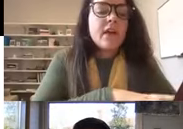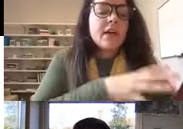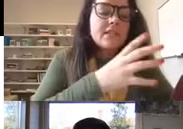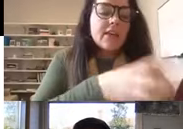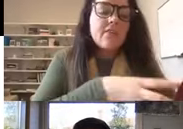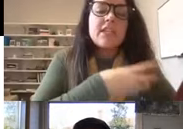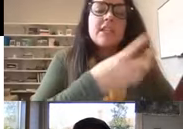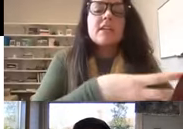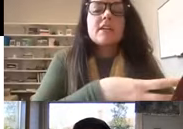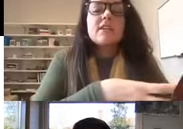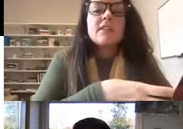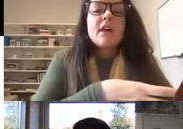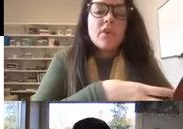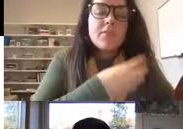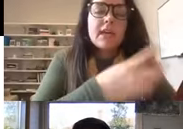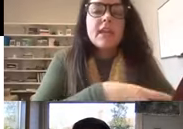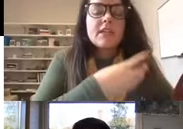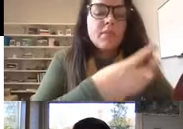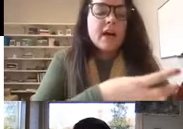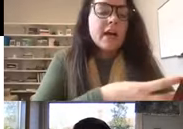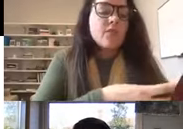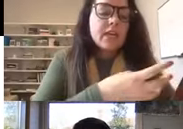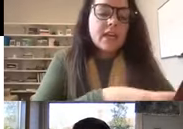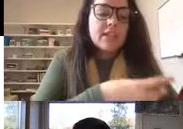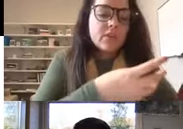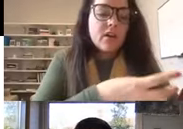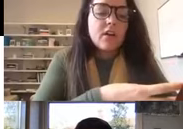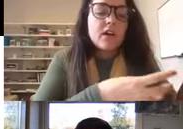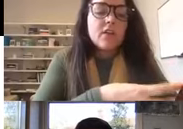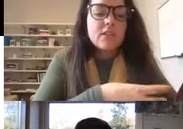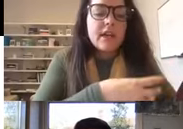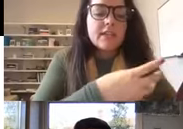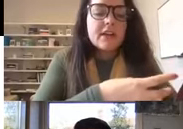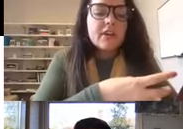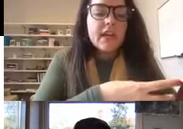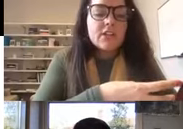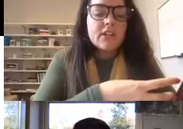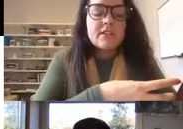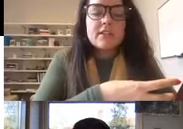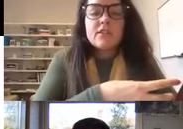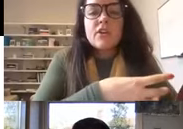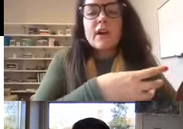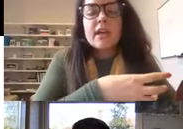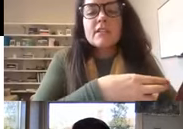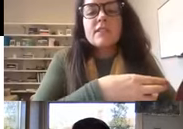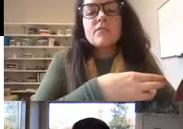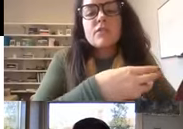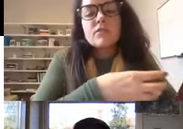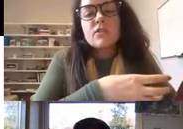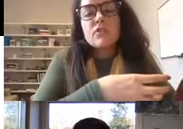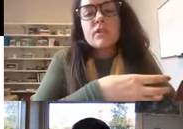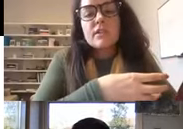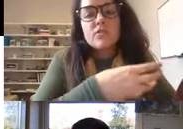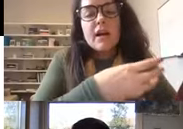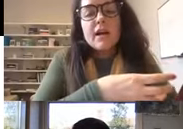have a set of ideas propagated by what Kendi would call colorblind segregationists, right? Those